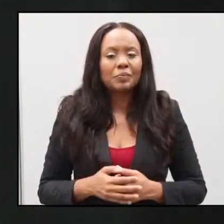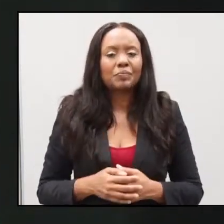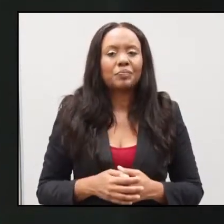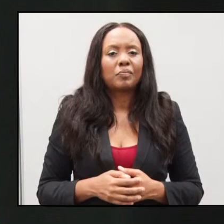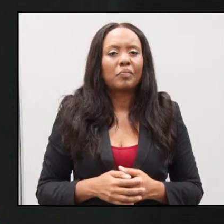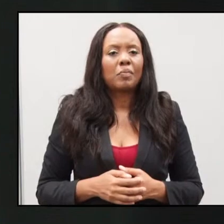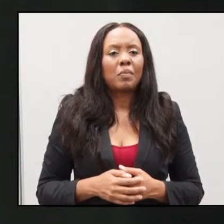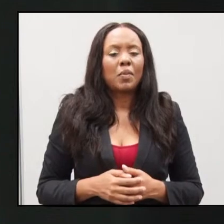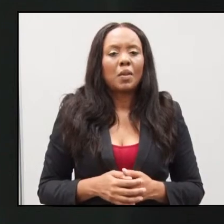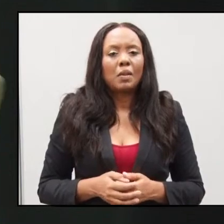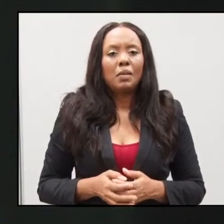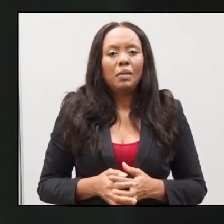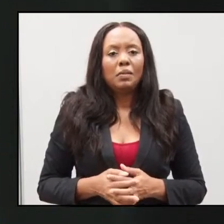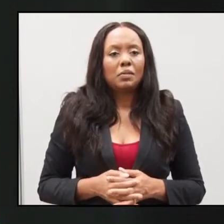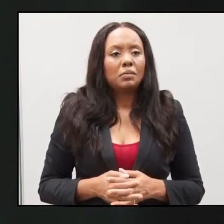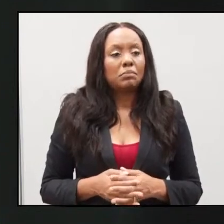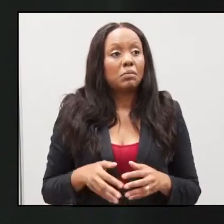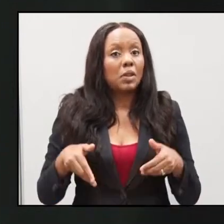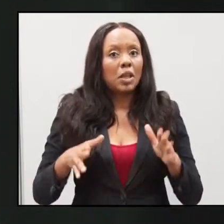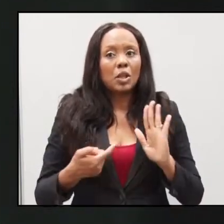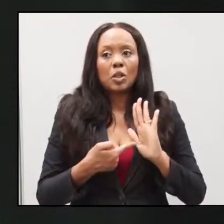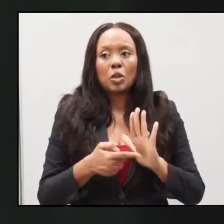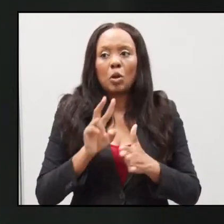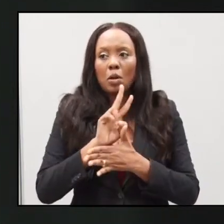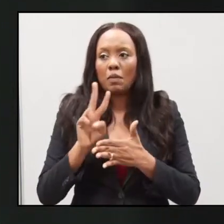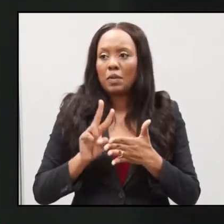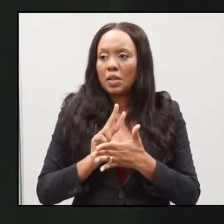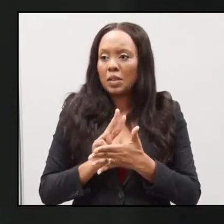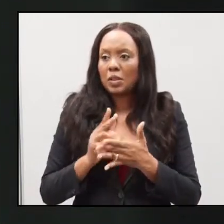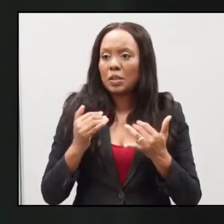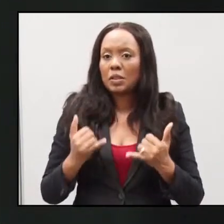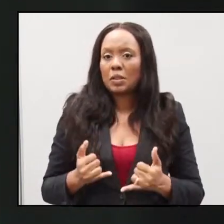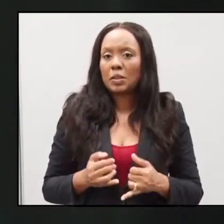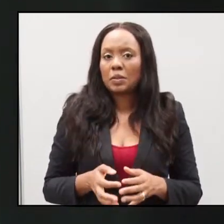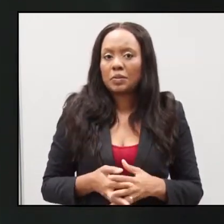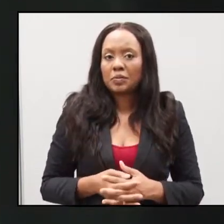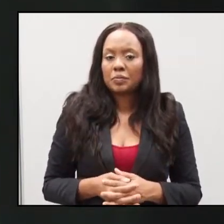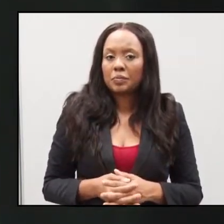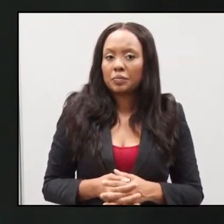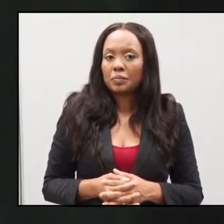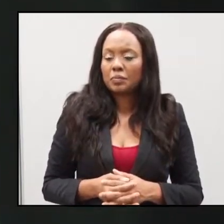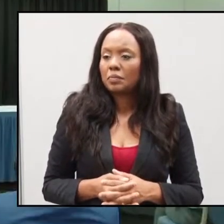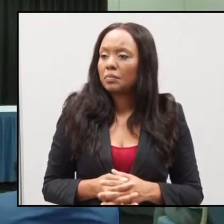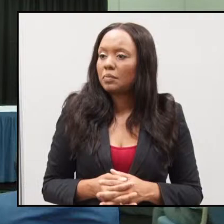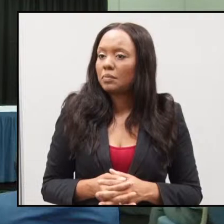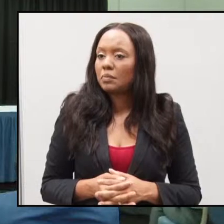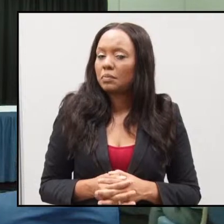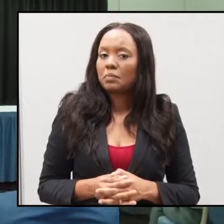And so let's play that, and then we can move from there.